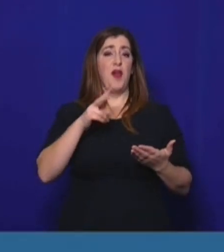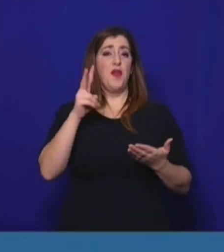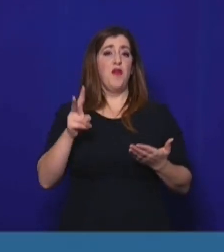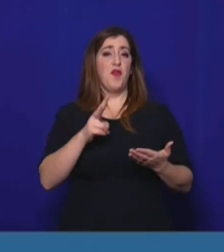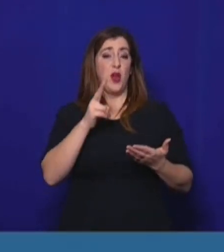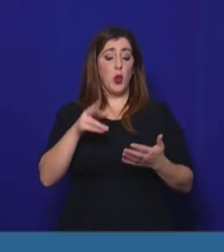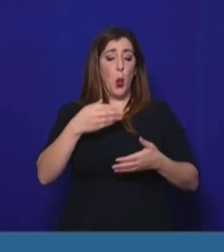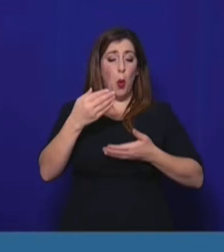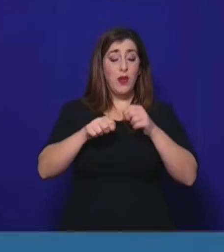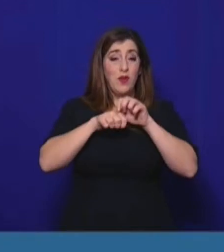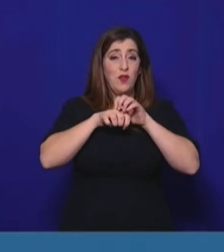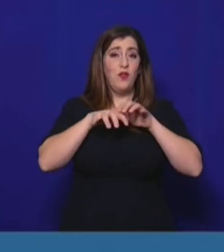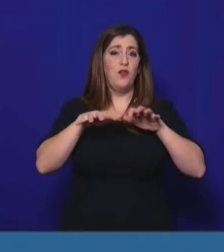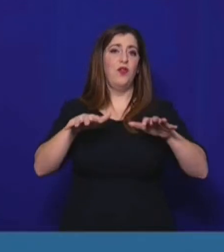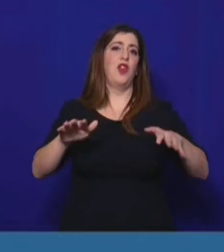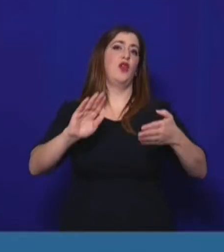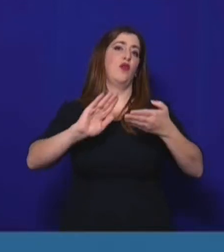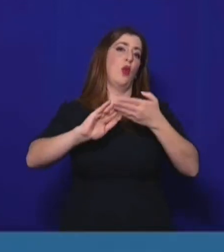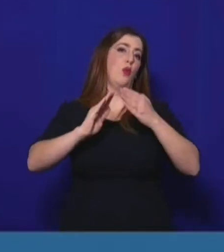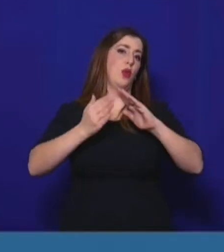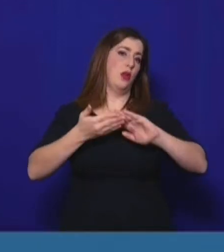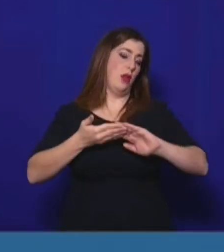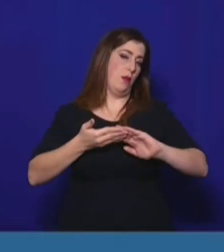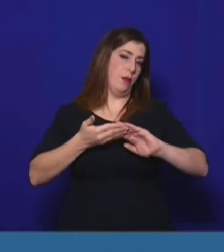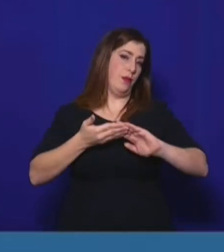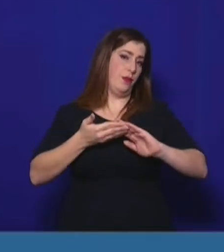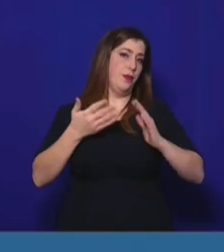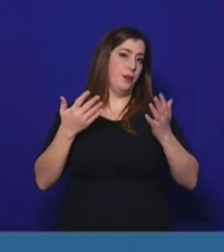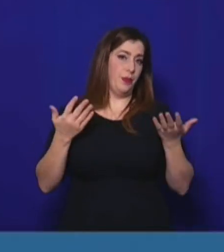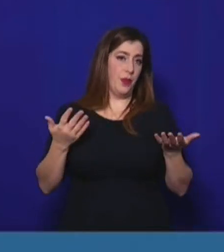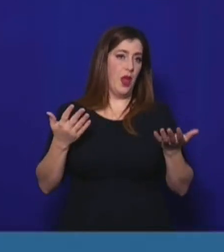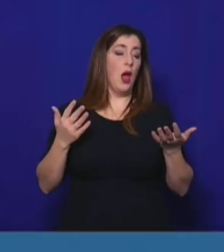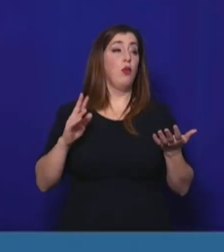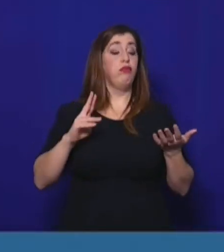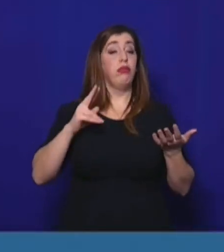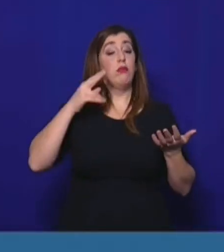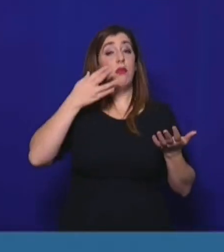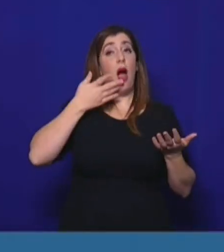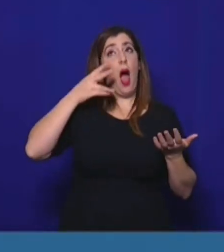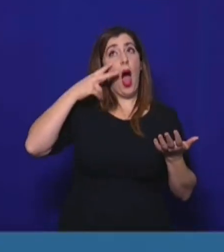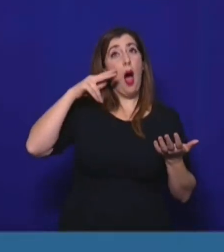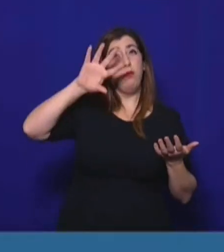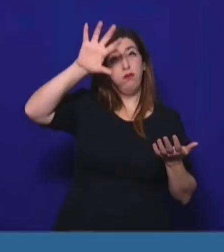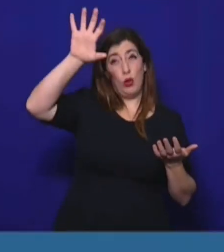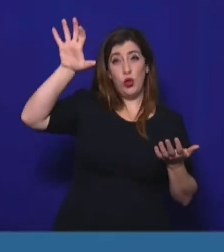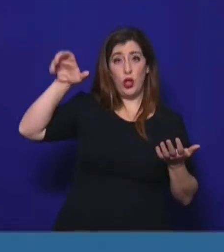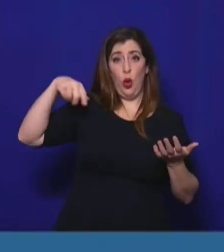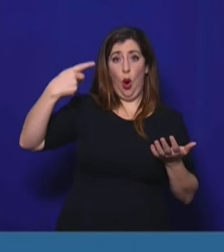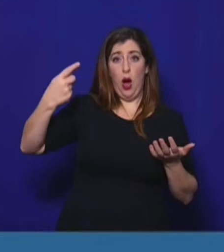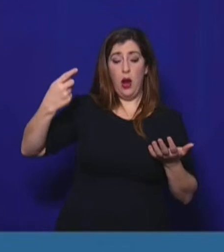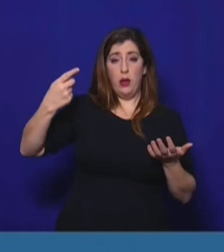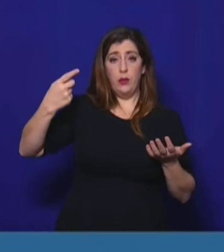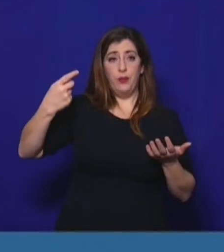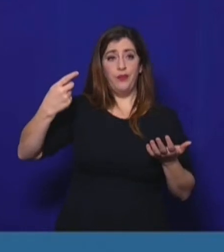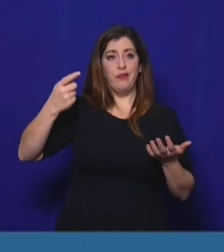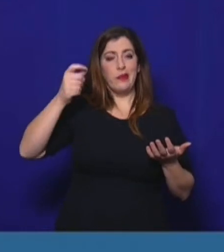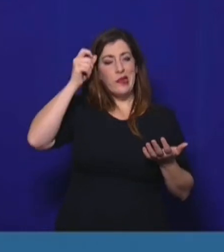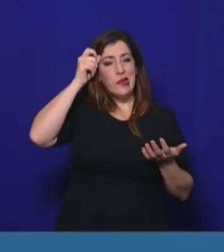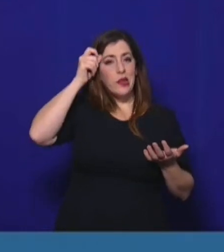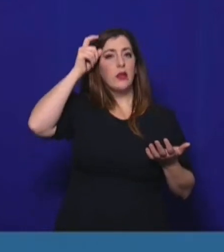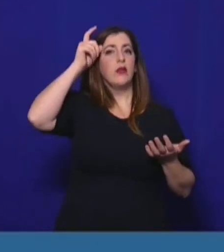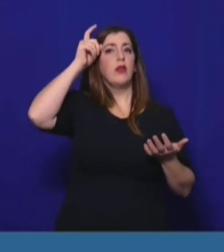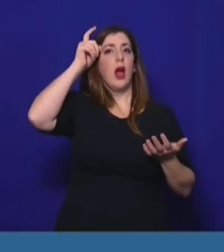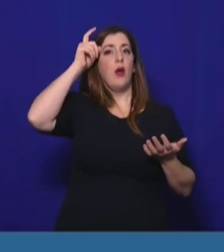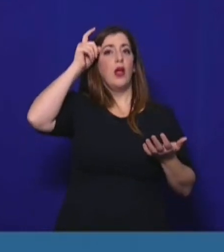naraw xenarjos qed jiġri barra minn Malta fejn għandhom numru ta' każijiet sostanzjali li qed ikun hemm burdens kbar